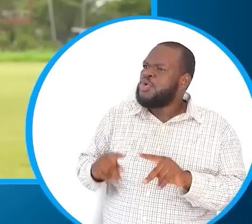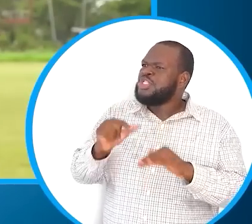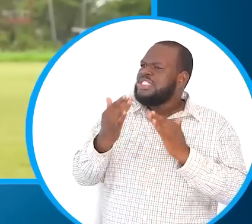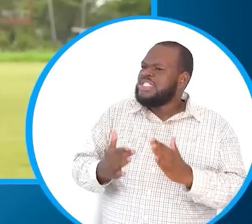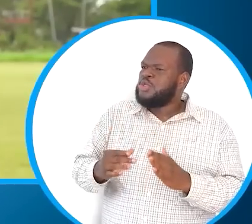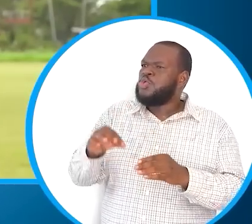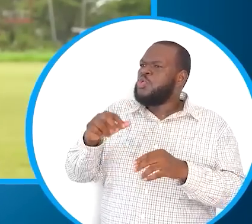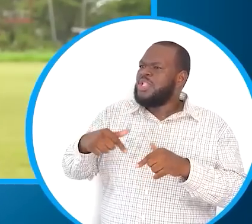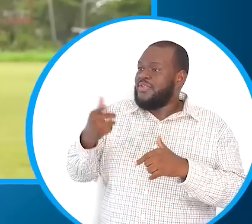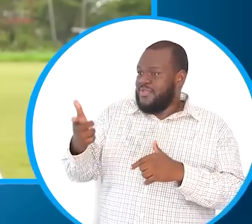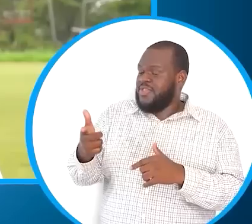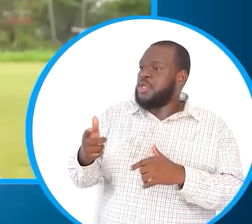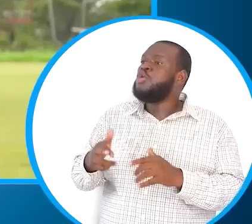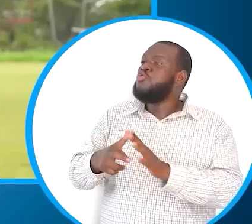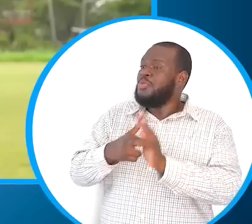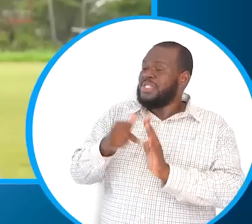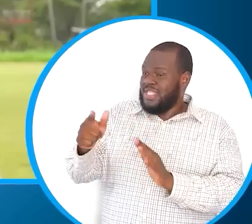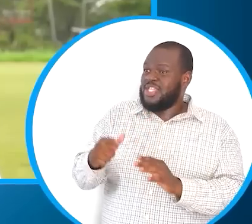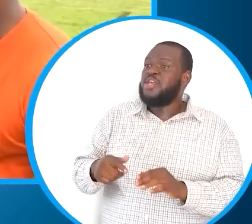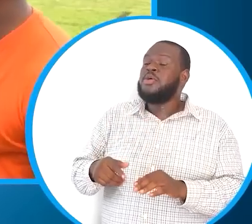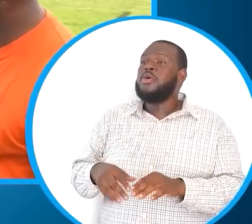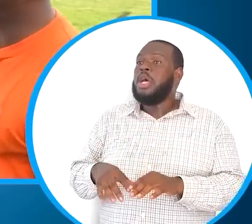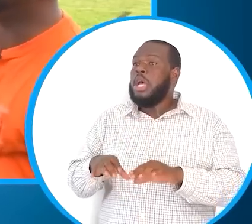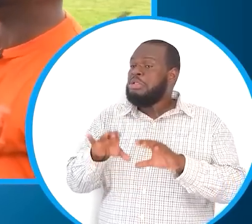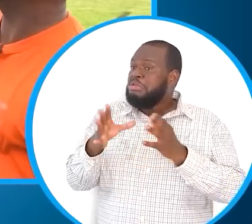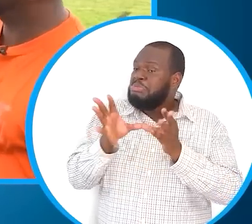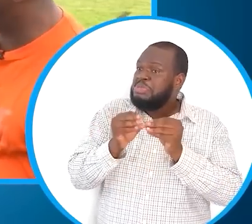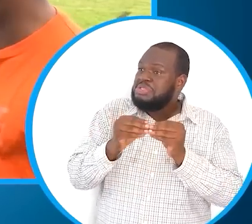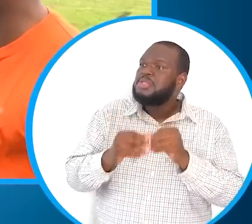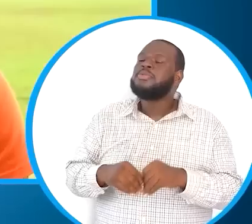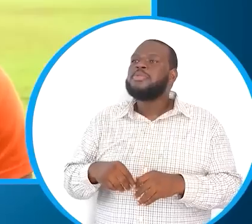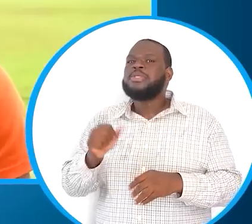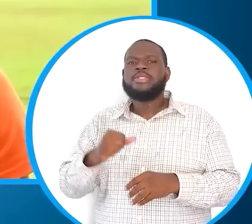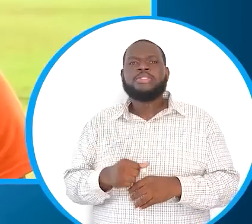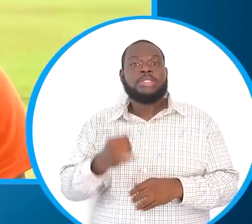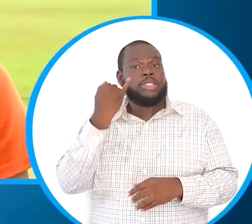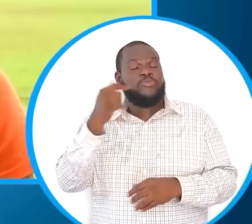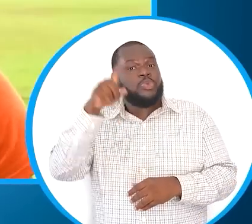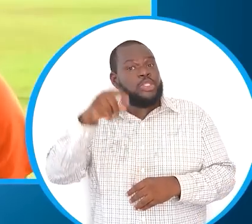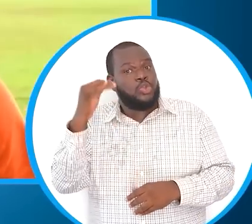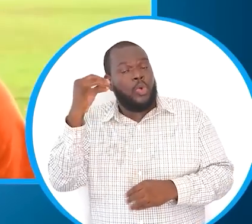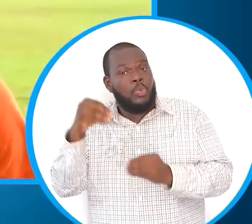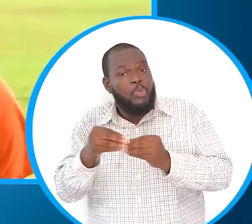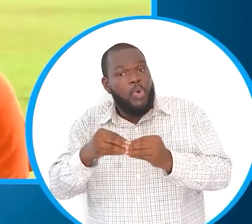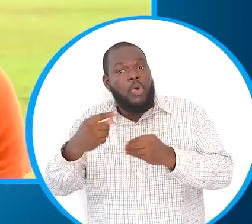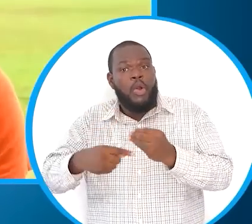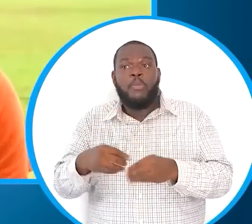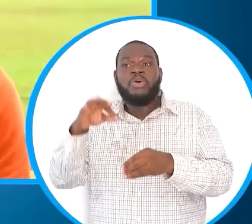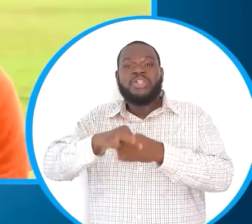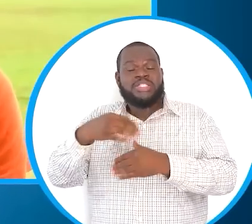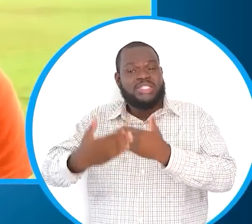live there having a seat and representing it at council. Yes, Anil, that's correct. And if you need to know anything else about